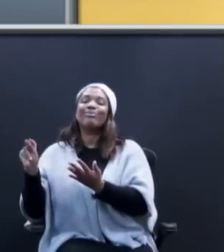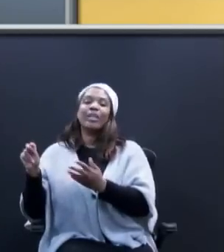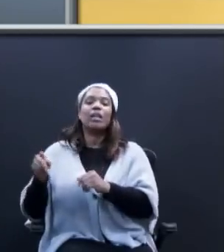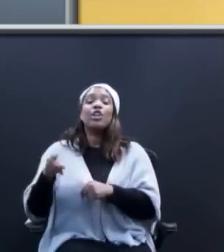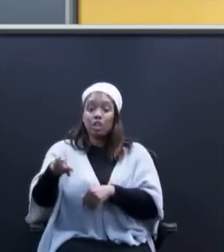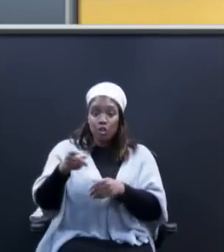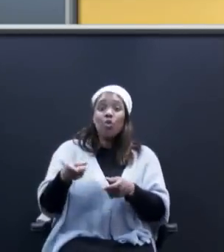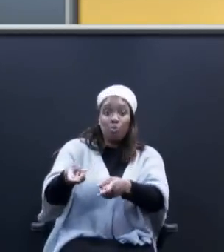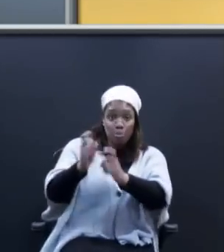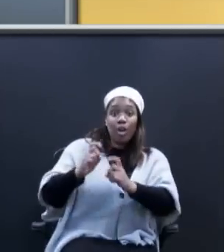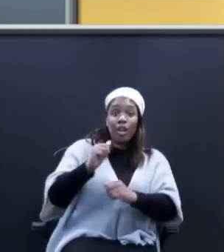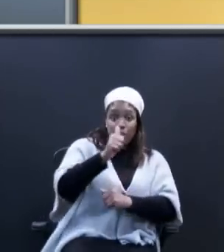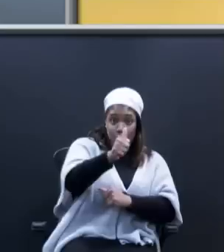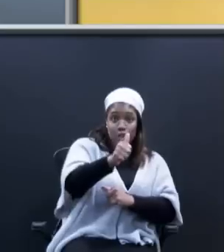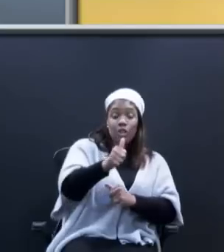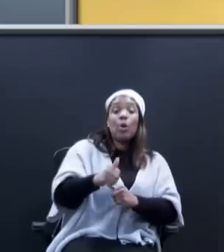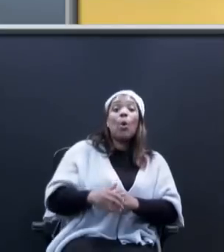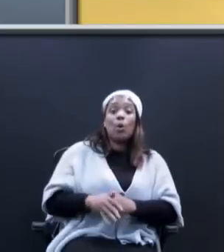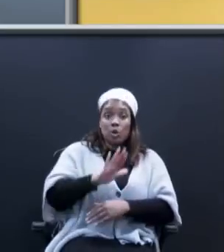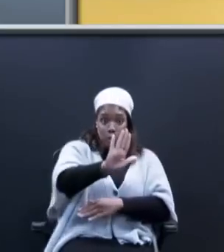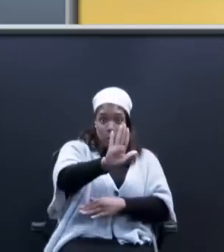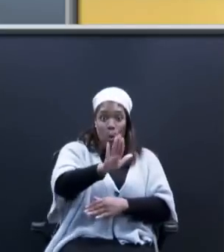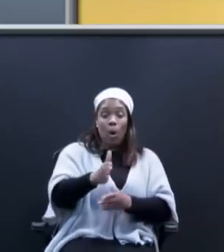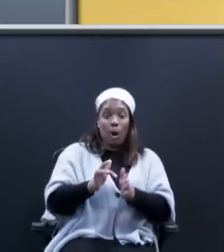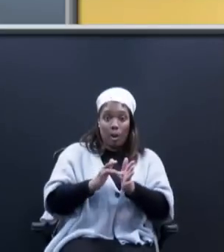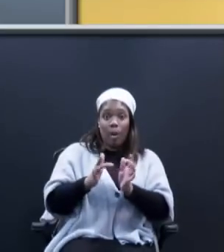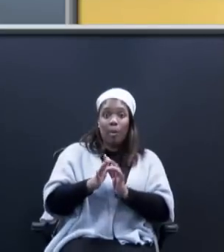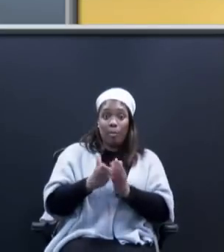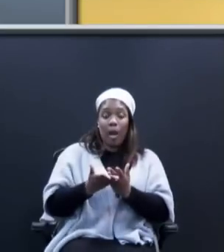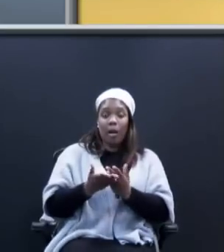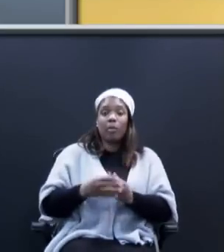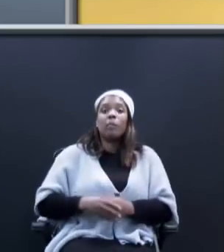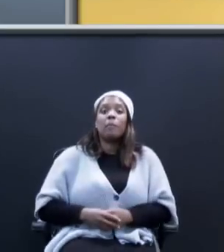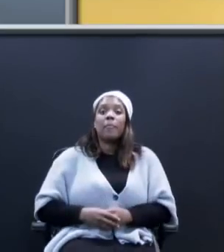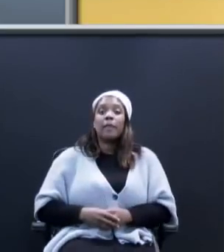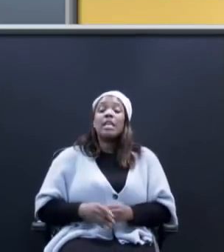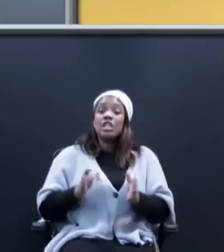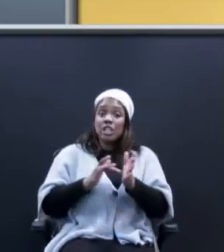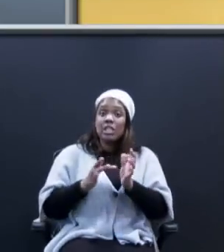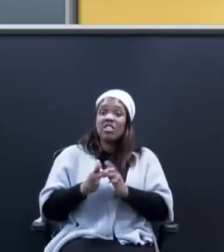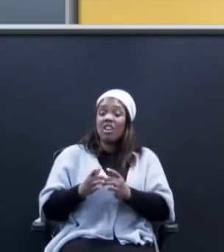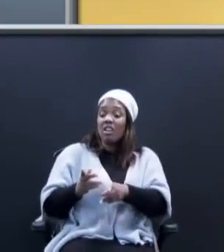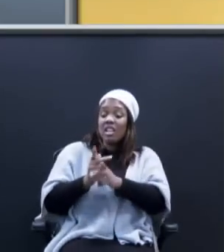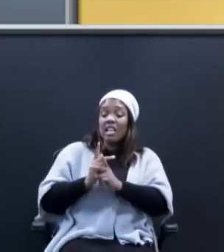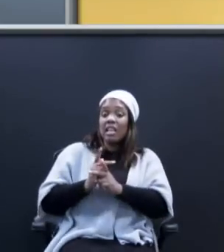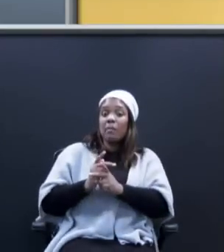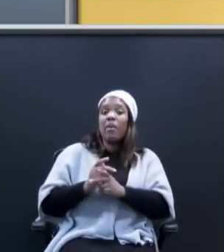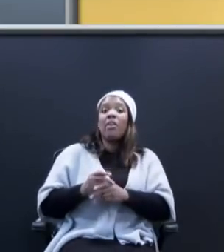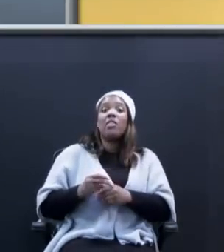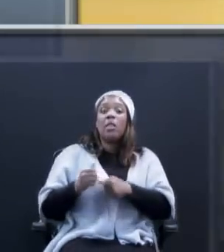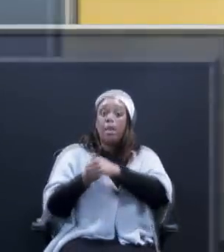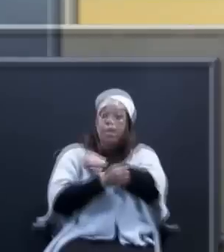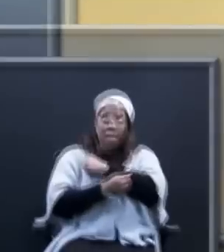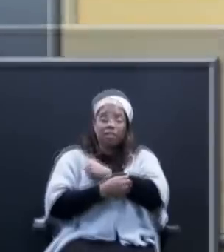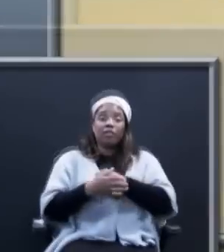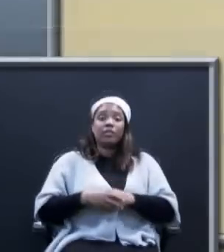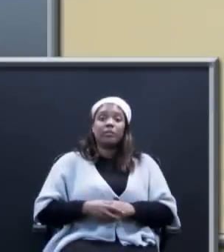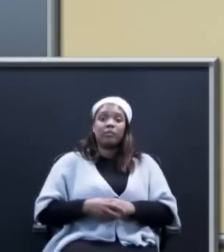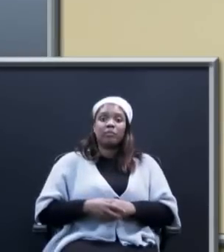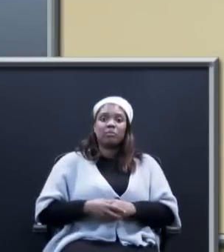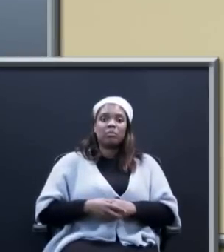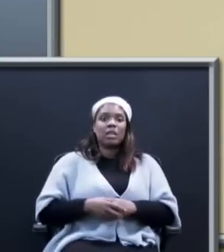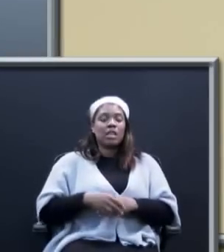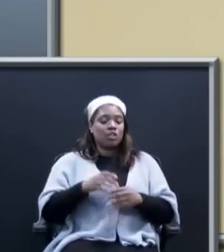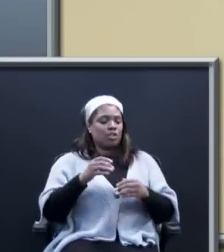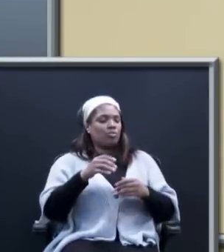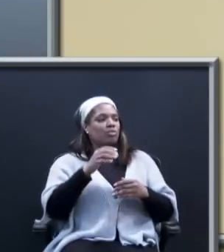Father's kingdom. This is the one that Jesus is going to keep the Passover in. Verse 1. Go ahead and read. And I saw a new heaven and a